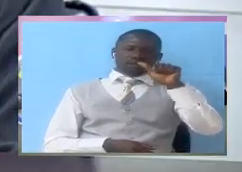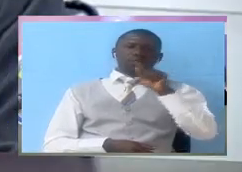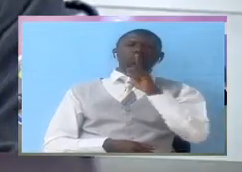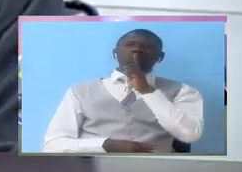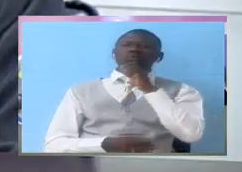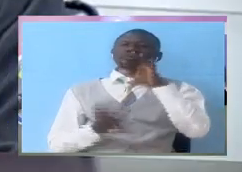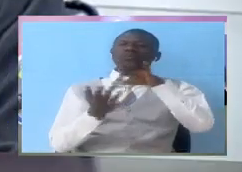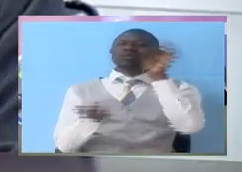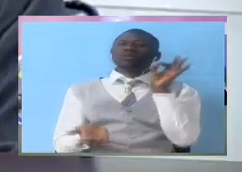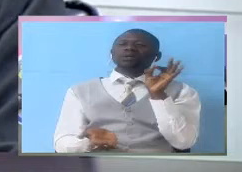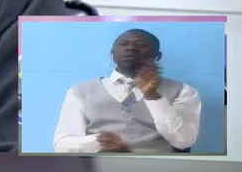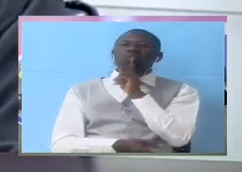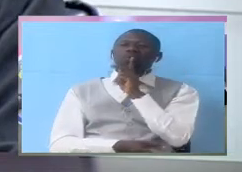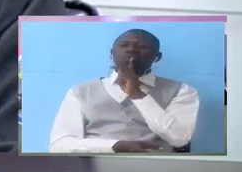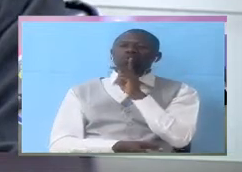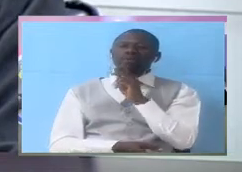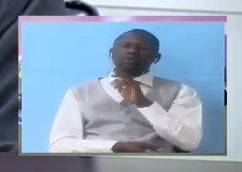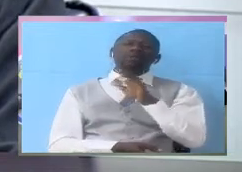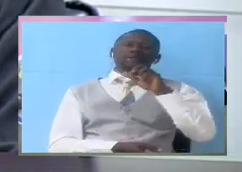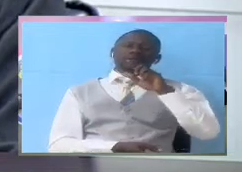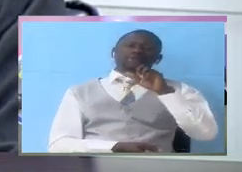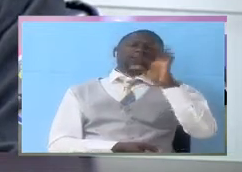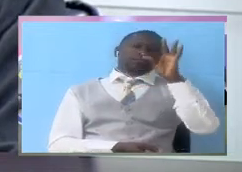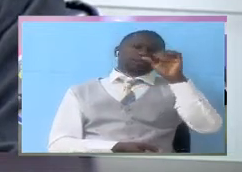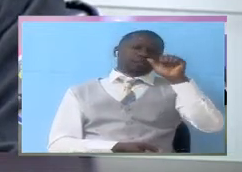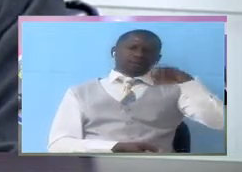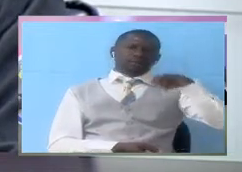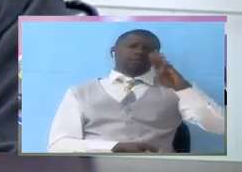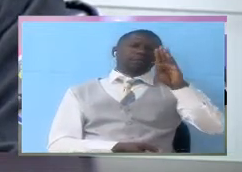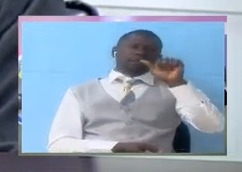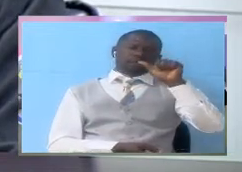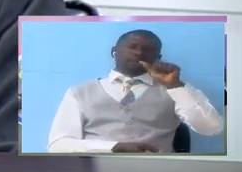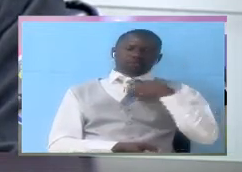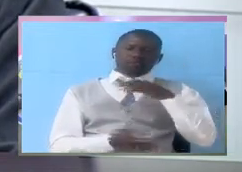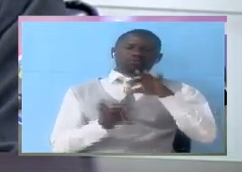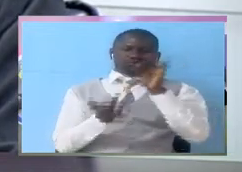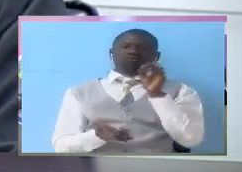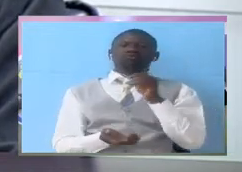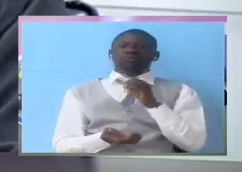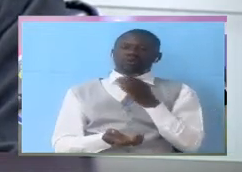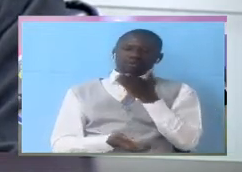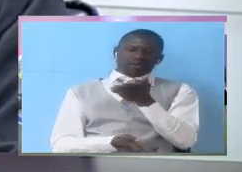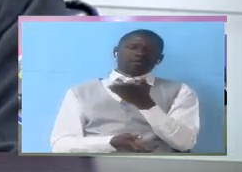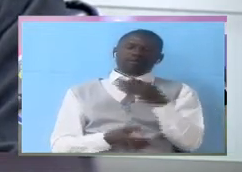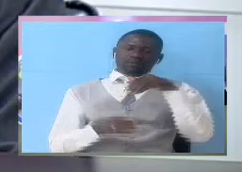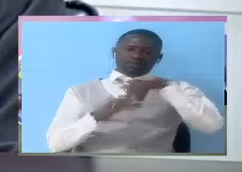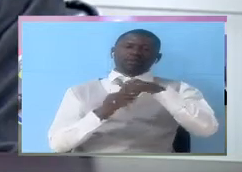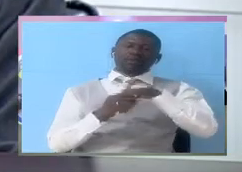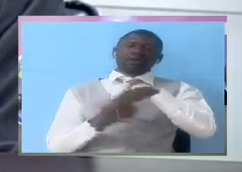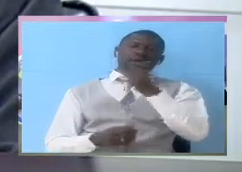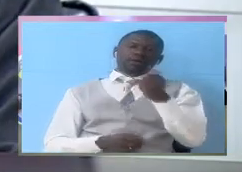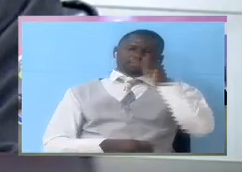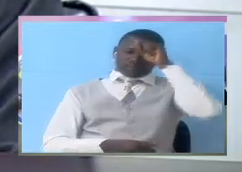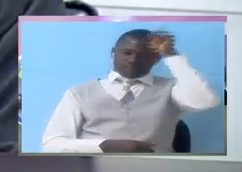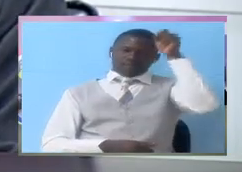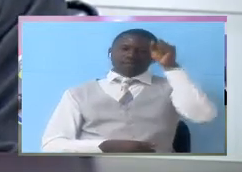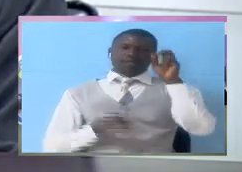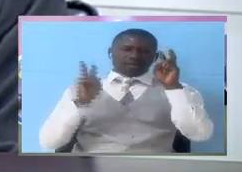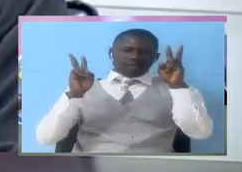leen teewaloon ci panel bobu moy Momodou Haidara nga xamne General Tamba moko tan ak president bi.